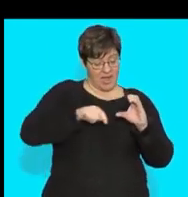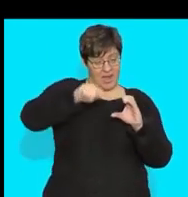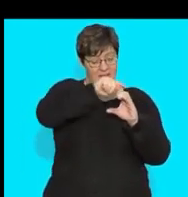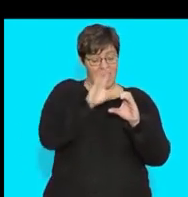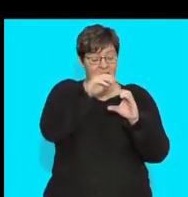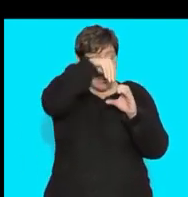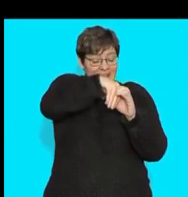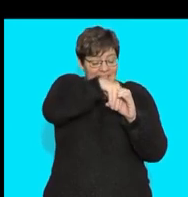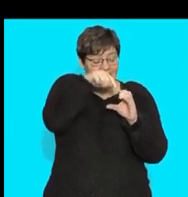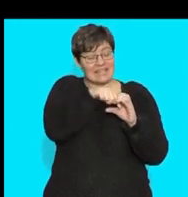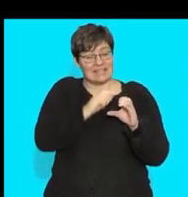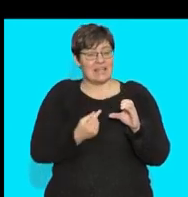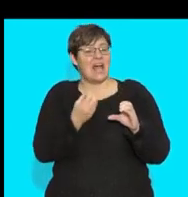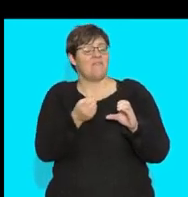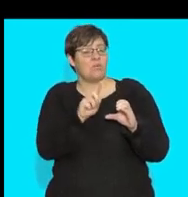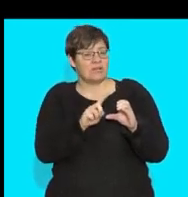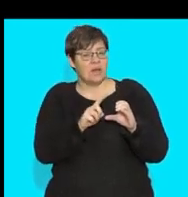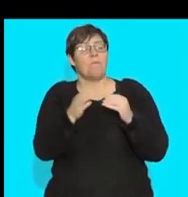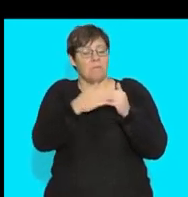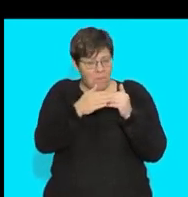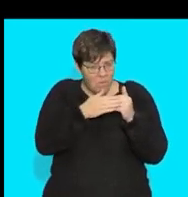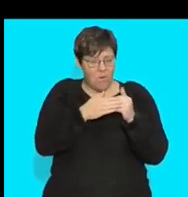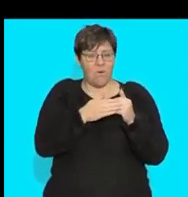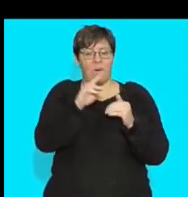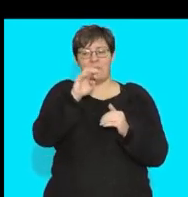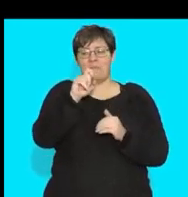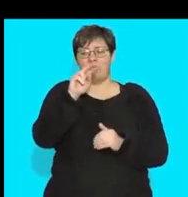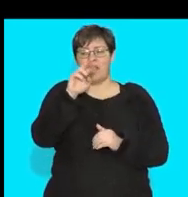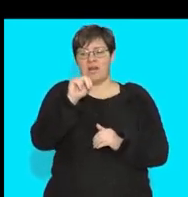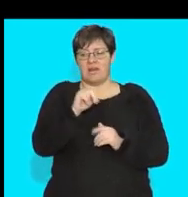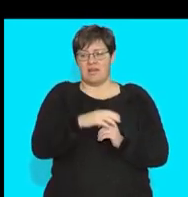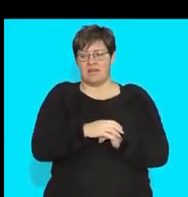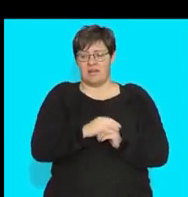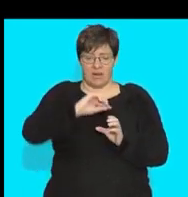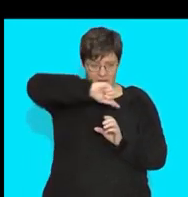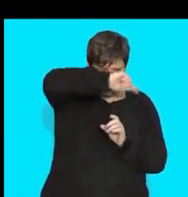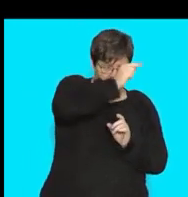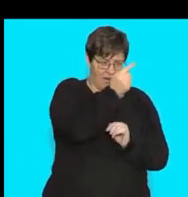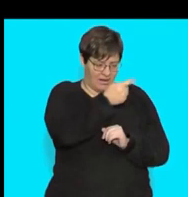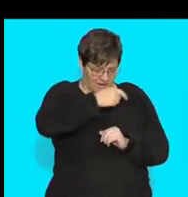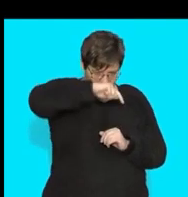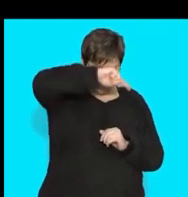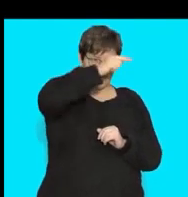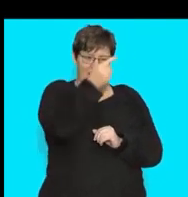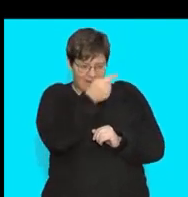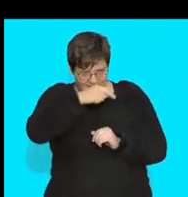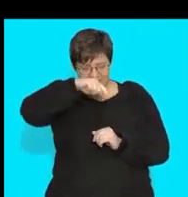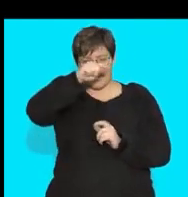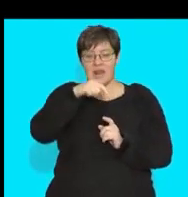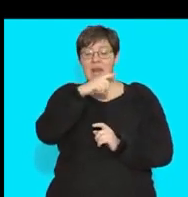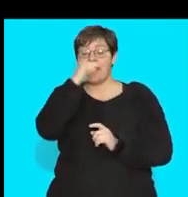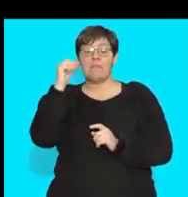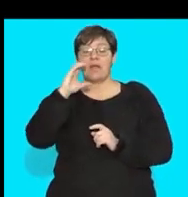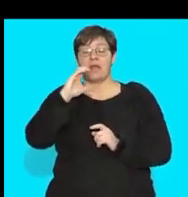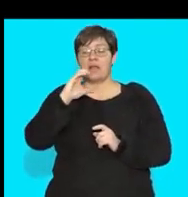and inside here, it has another membrane. And that membrane is made up in these folds called